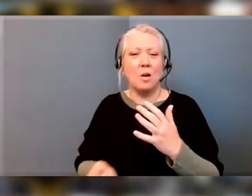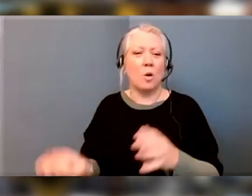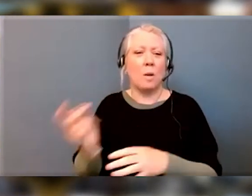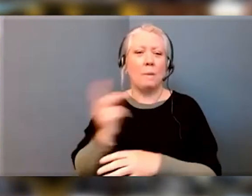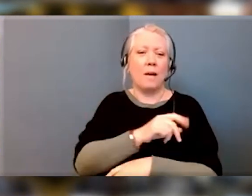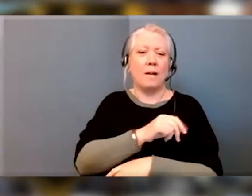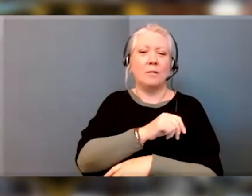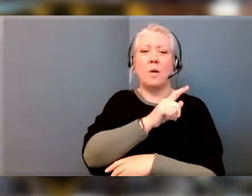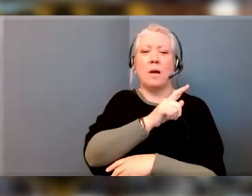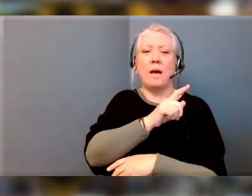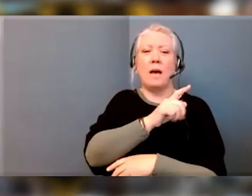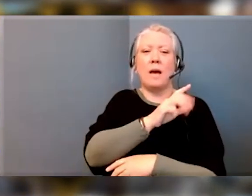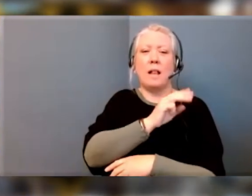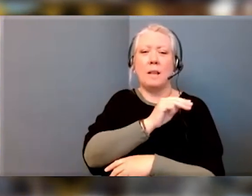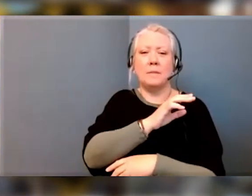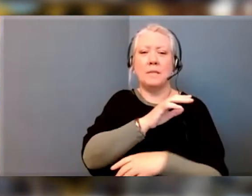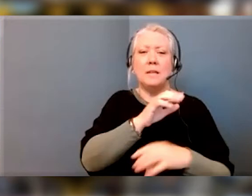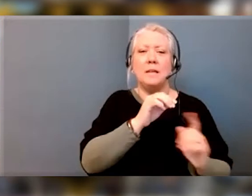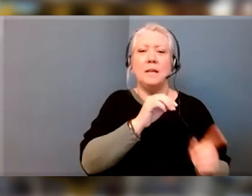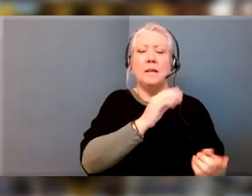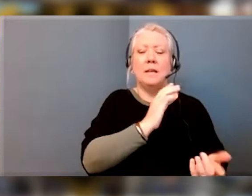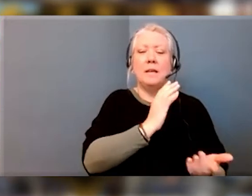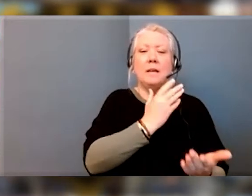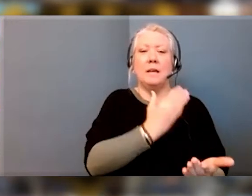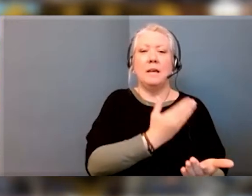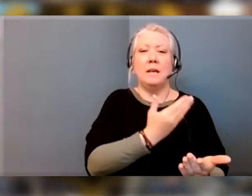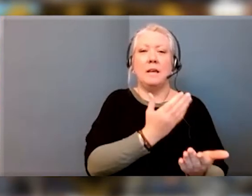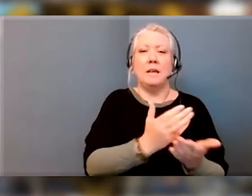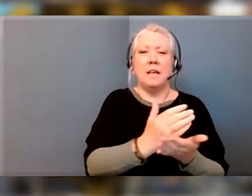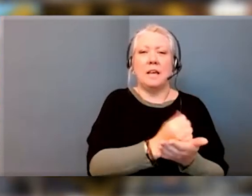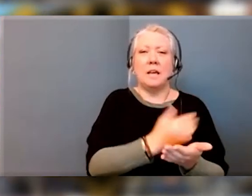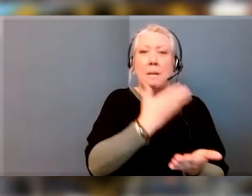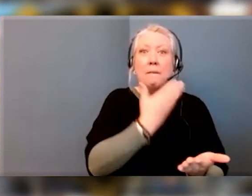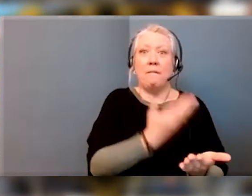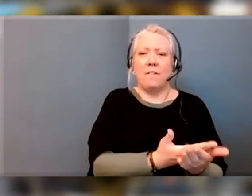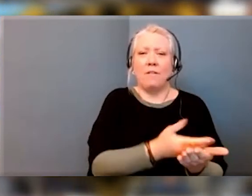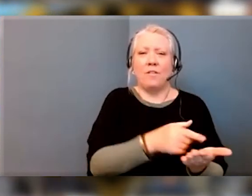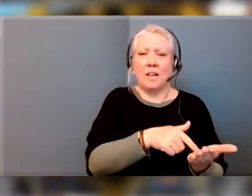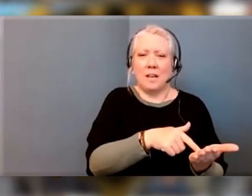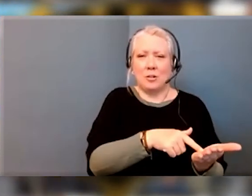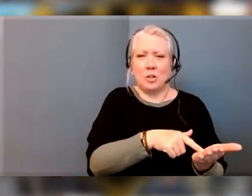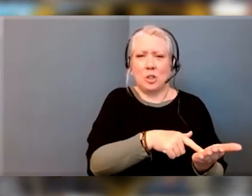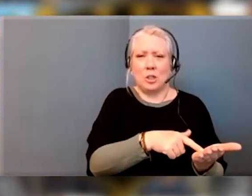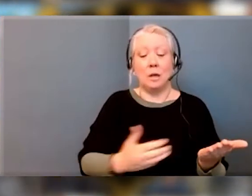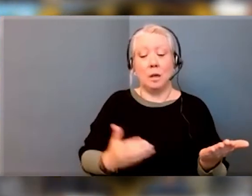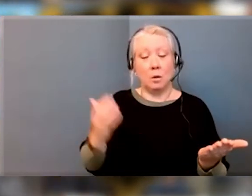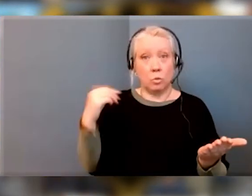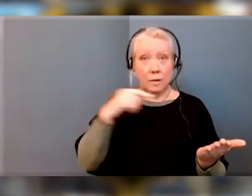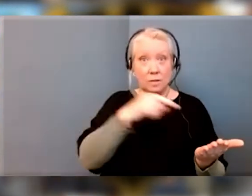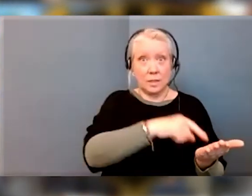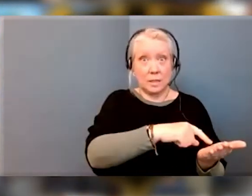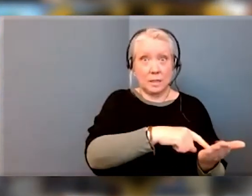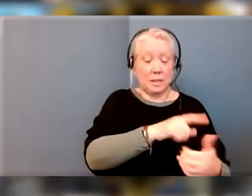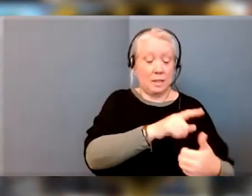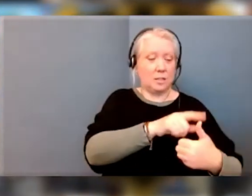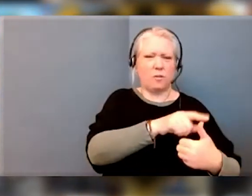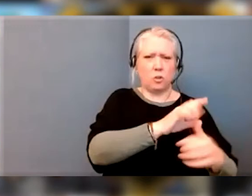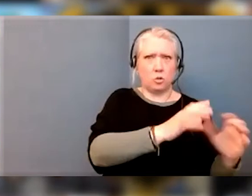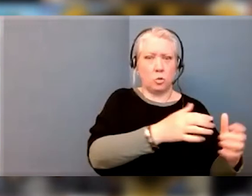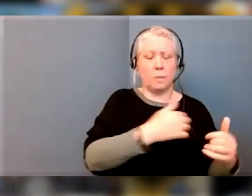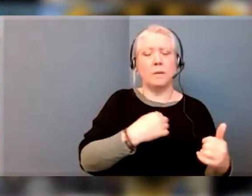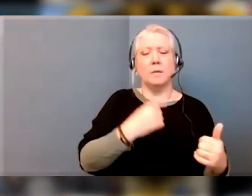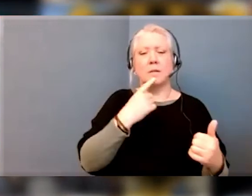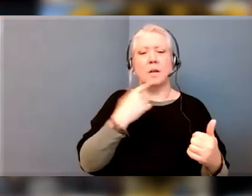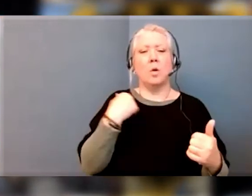limited clientele income verification for a second. So as I had mentioned previously, we determine low and moderate